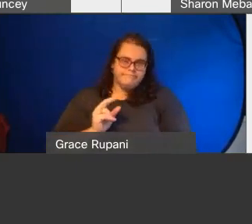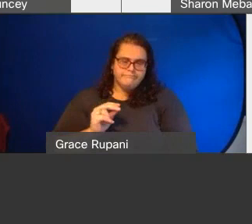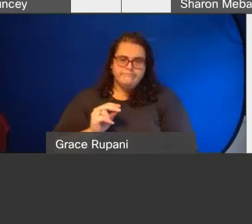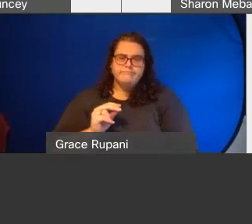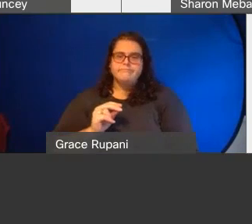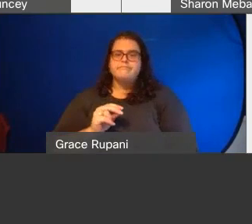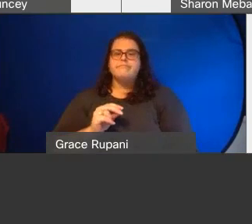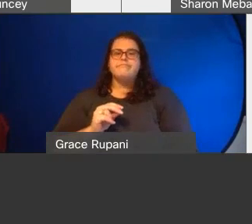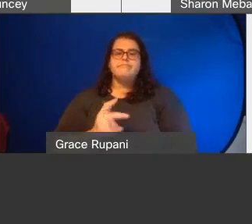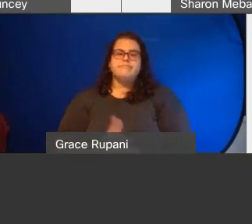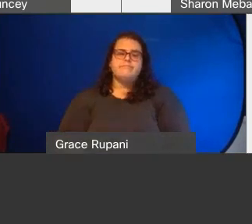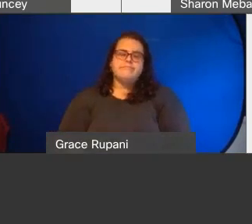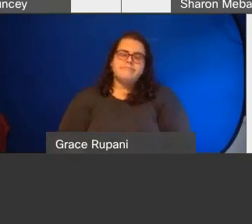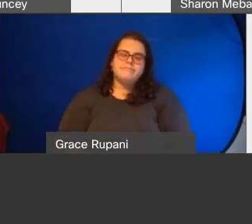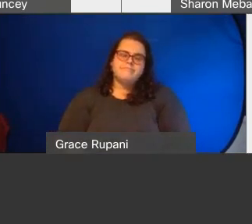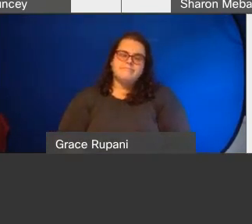So,